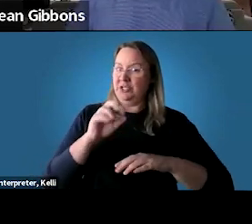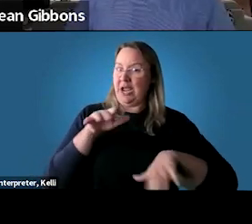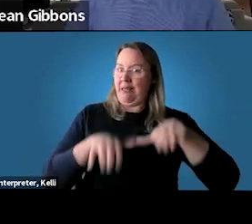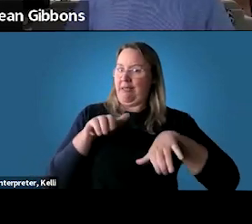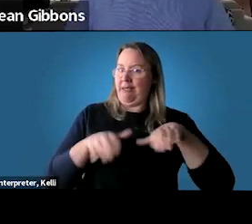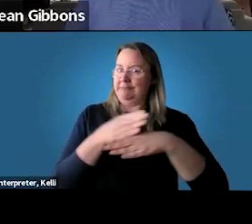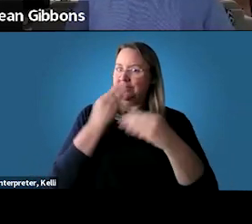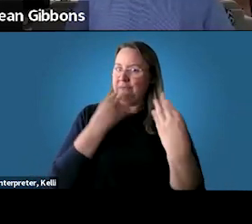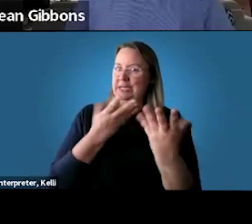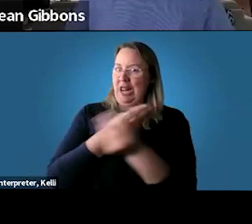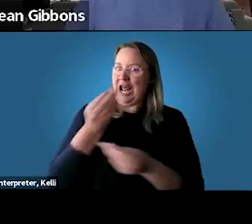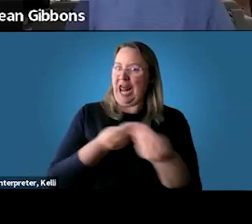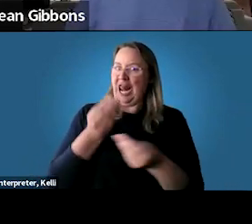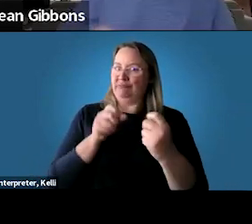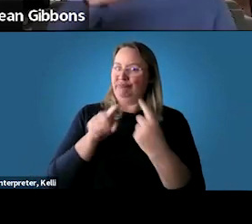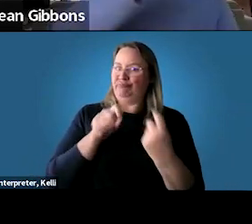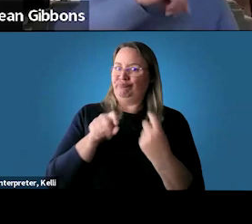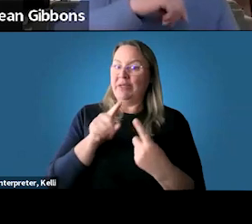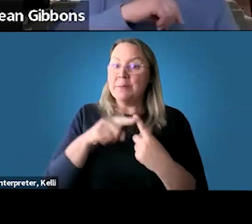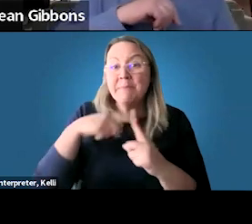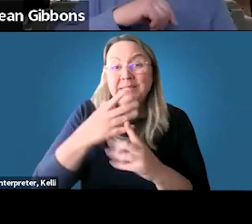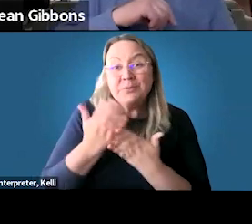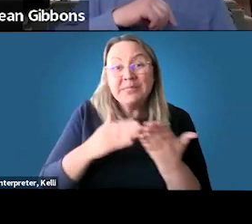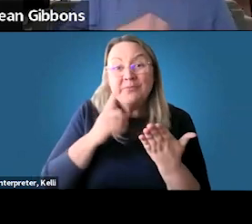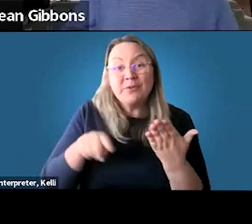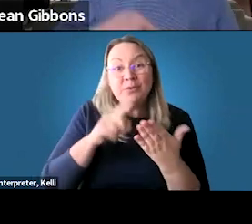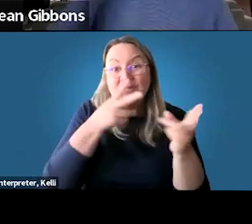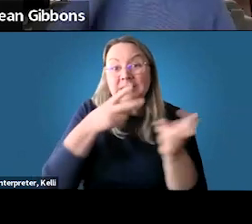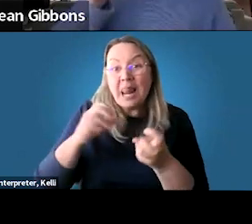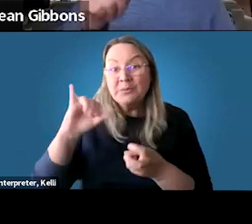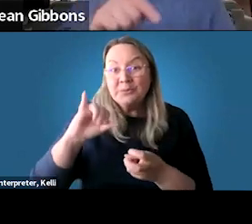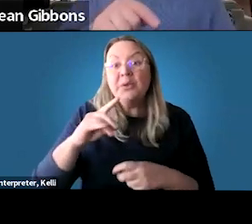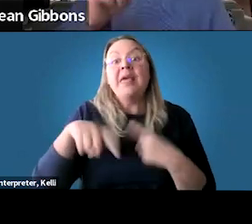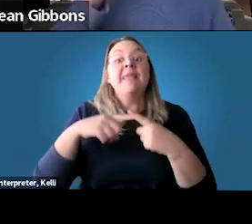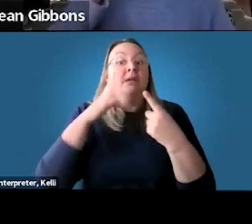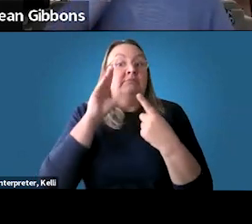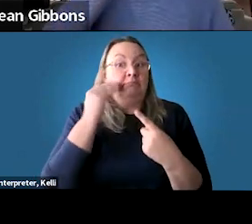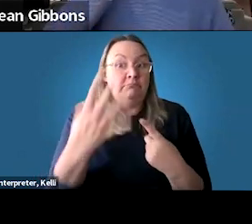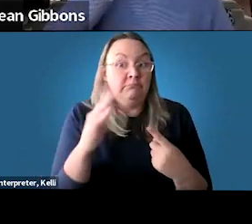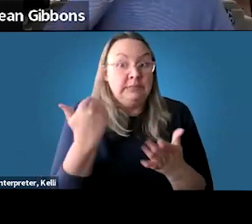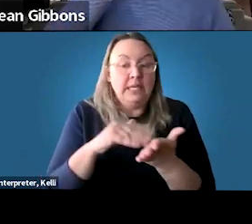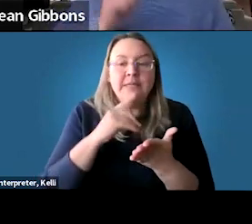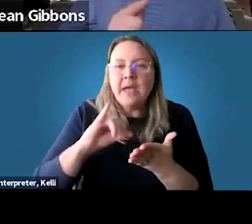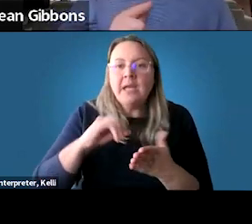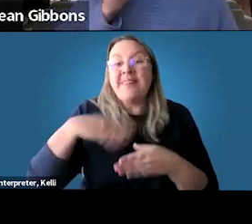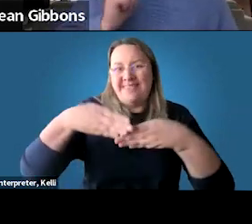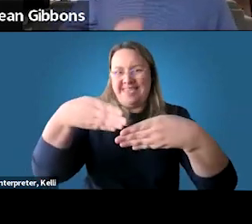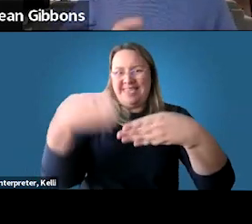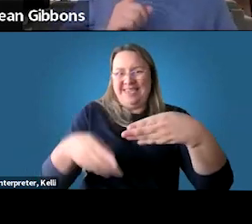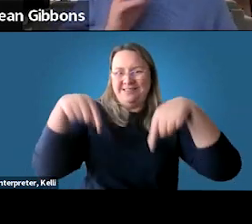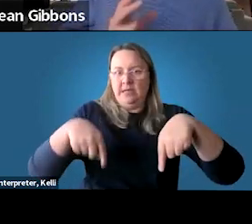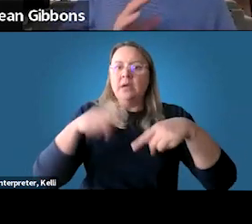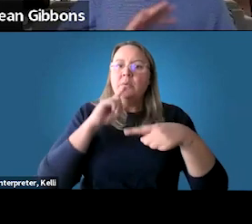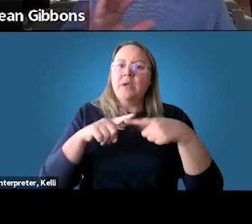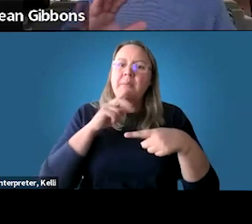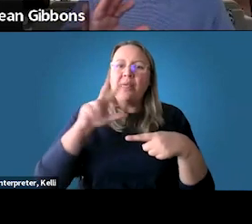sharing information and ideas back with Leo, and there's even going to be a little something for y'all to download. And then a reminder, finally, at the end of this, we will set